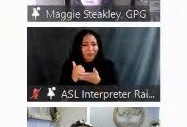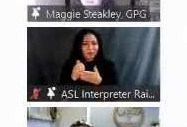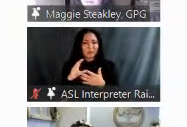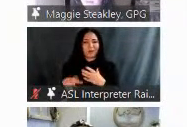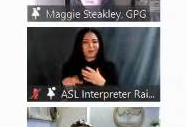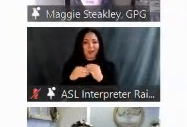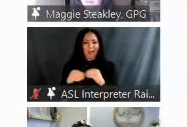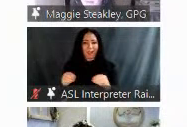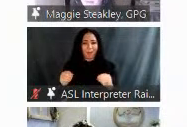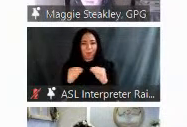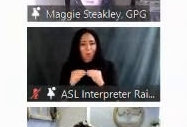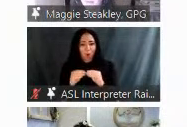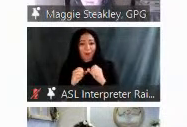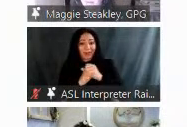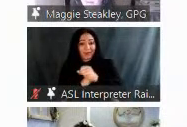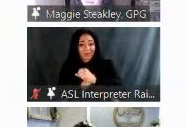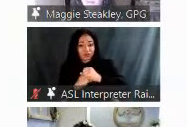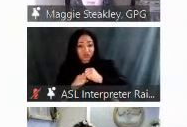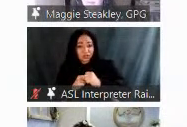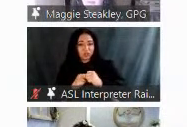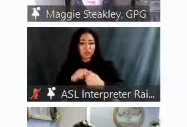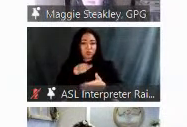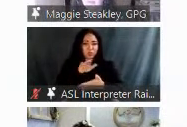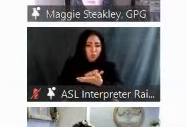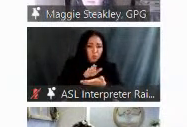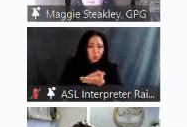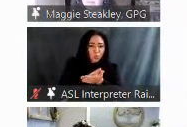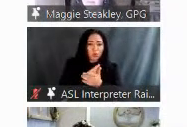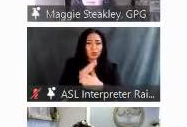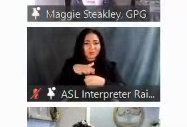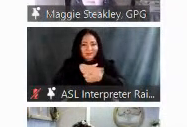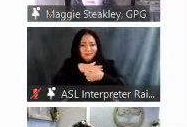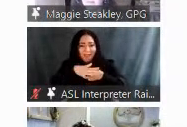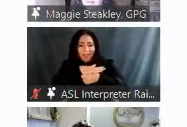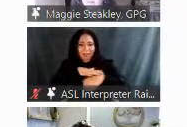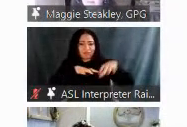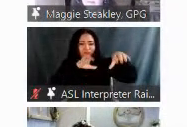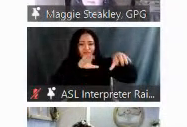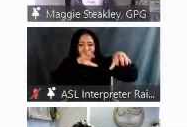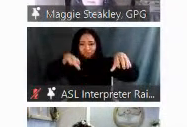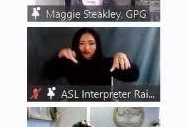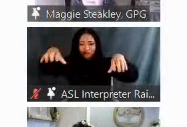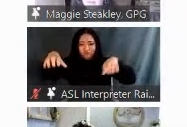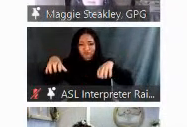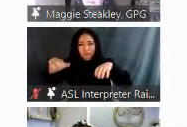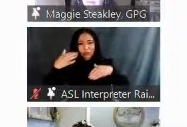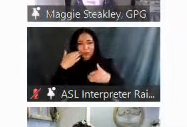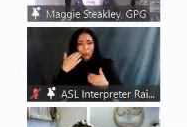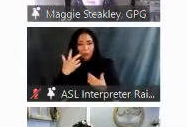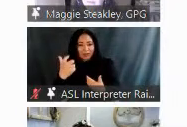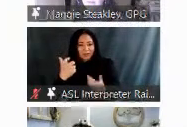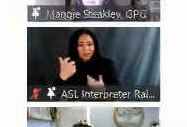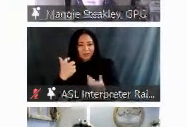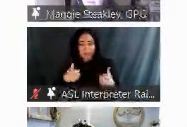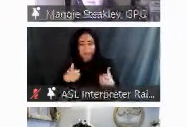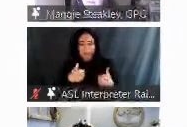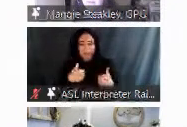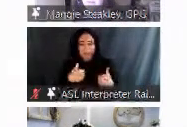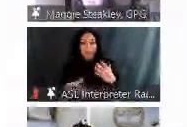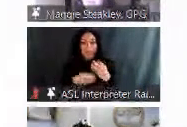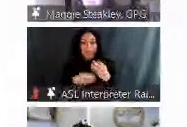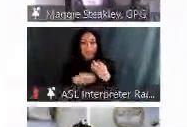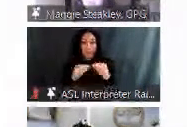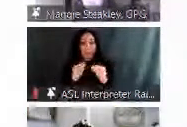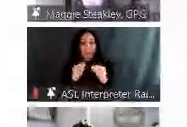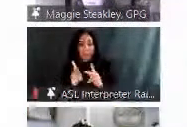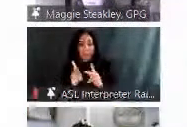more infrastructure or school or preschool, or because we are adding more people that were